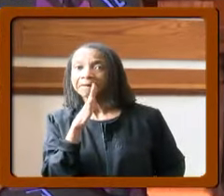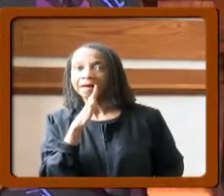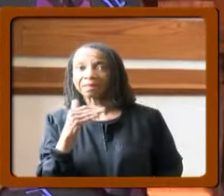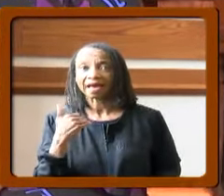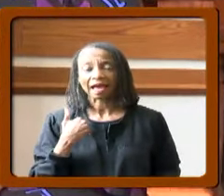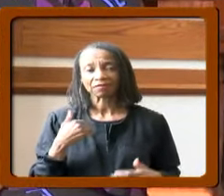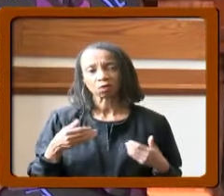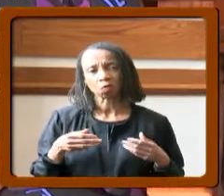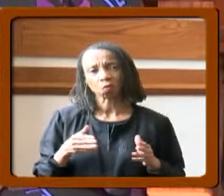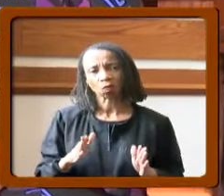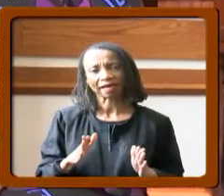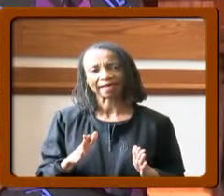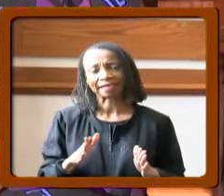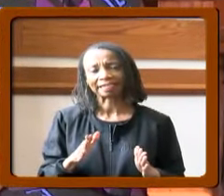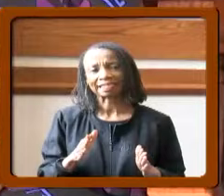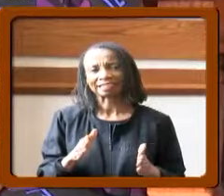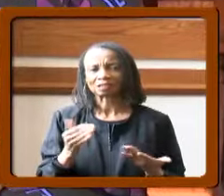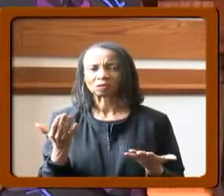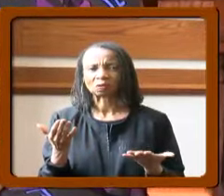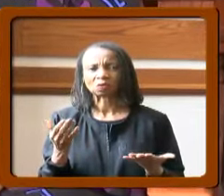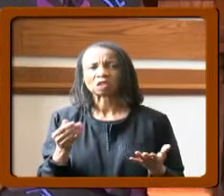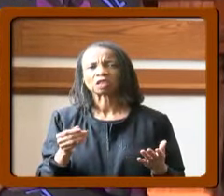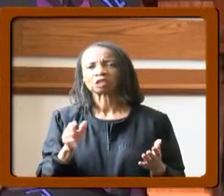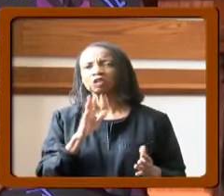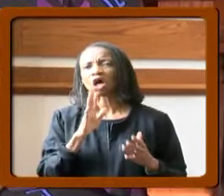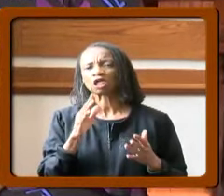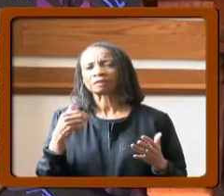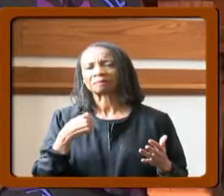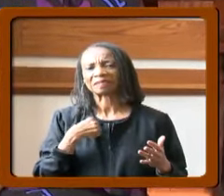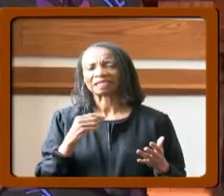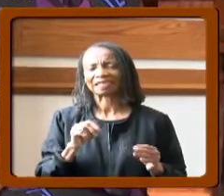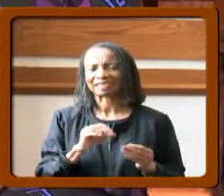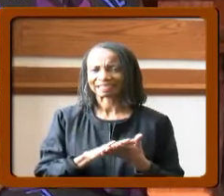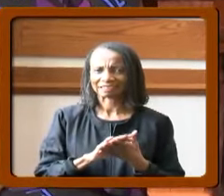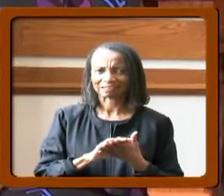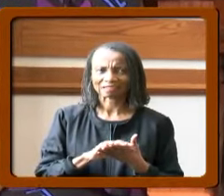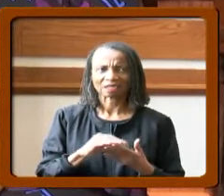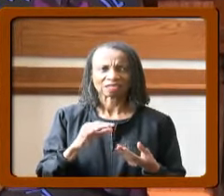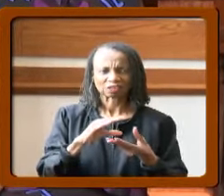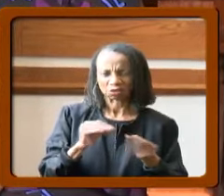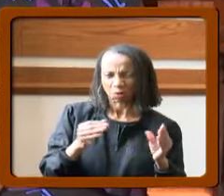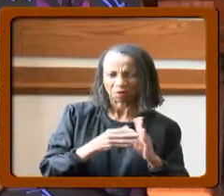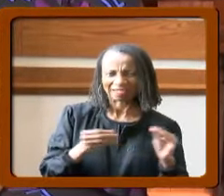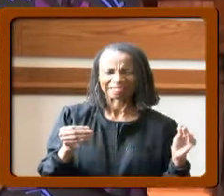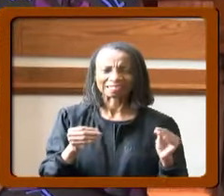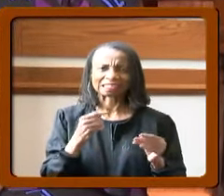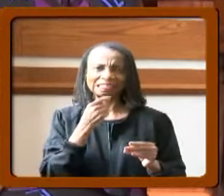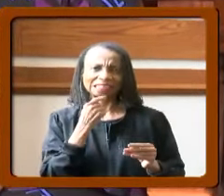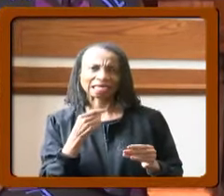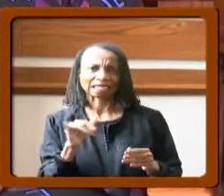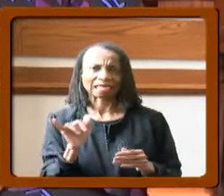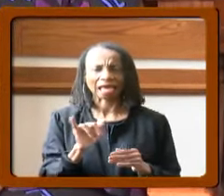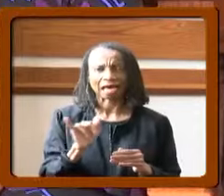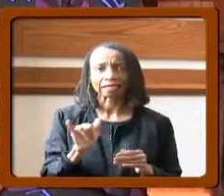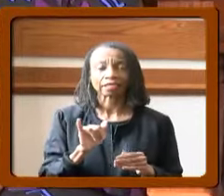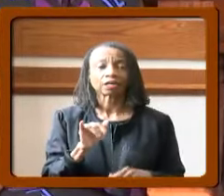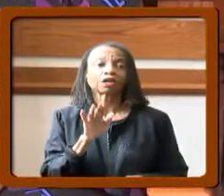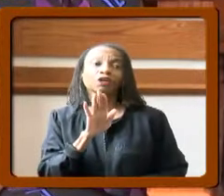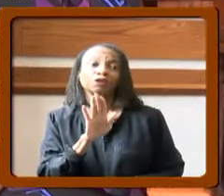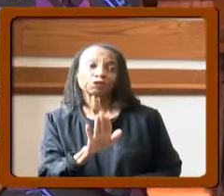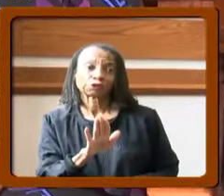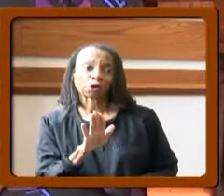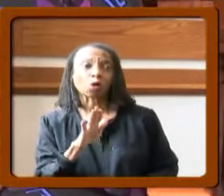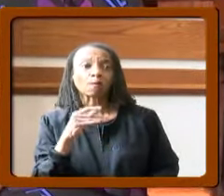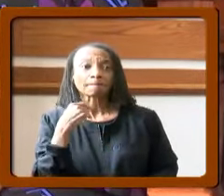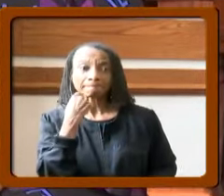of speaking in parables or speaking in divine metaphors. She say, your mouth is gonna